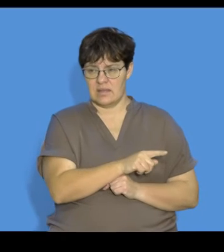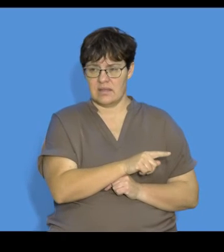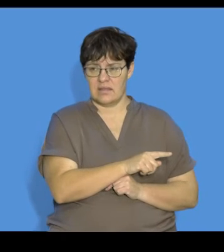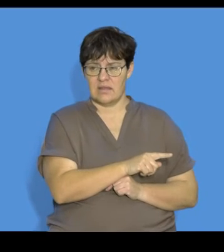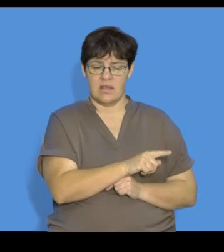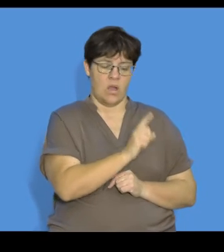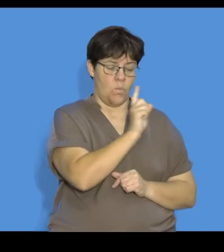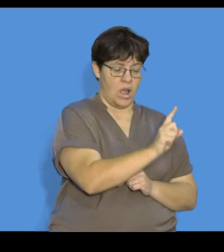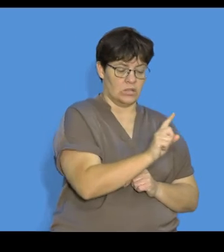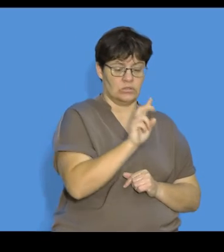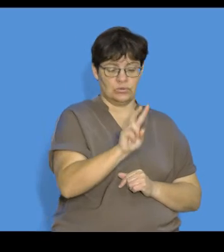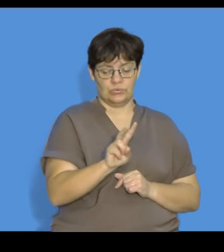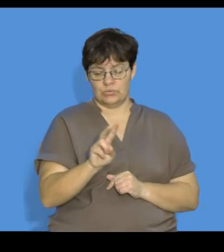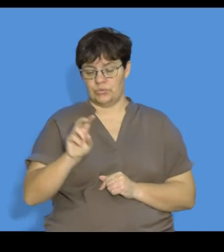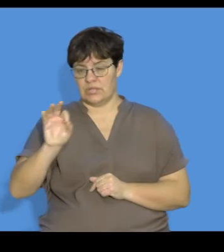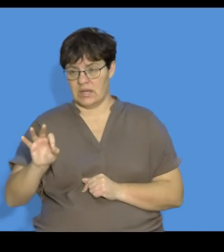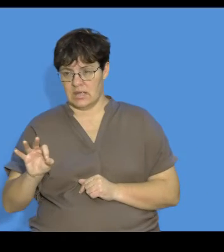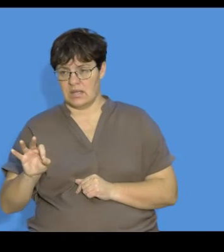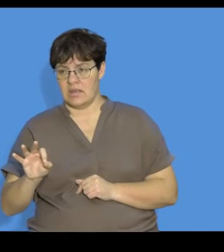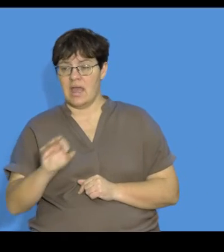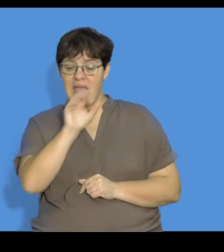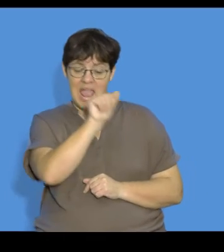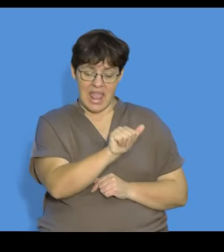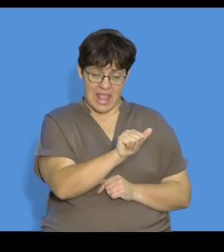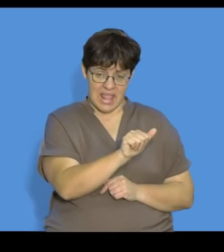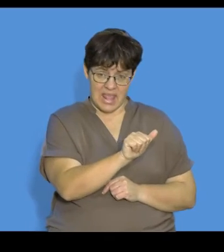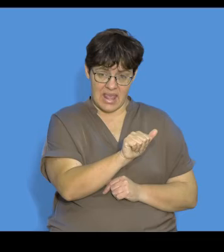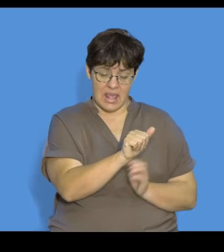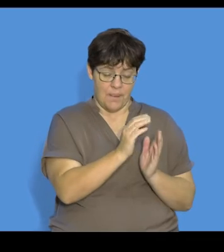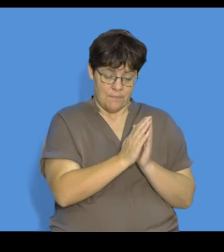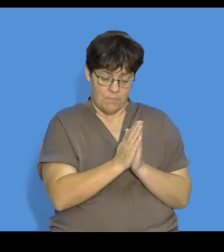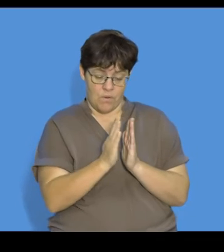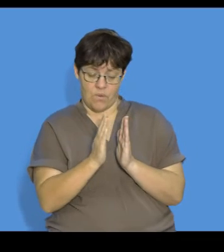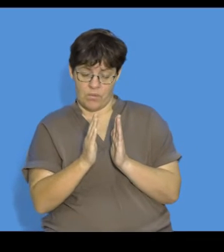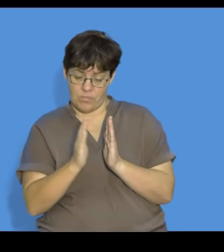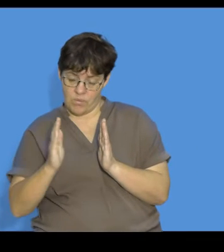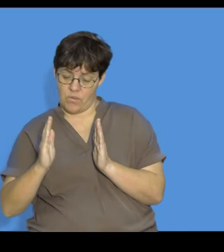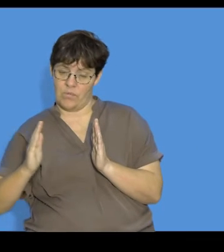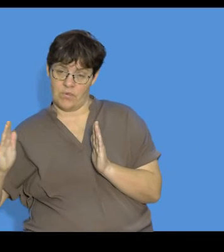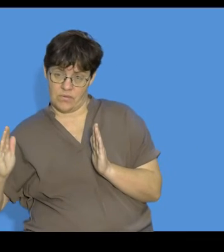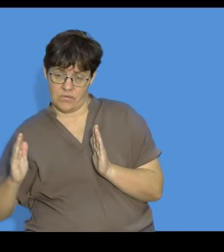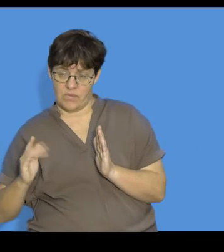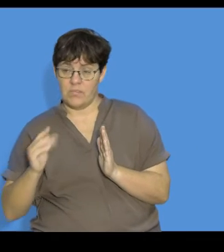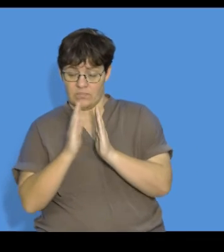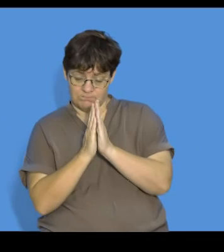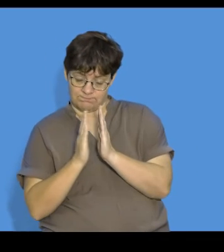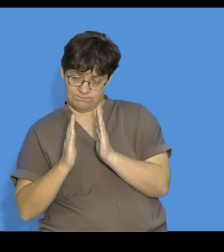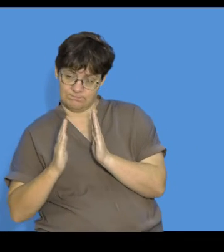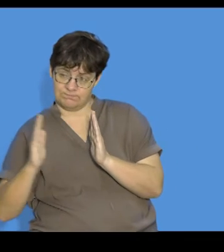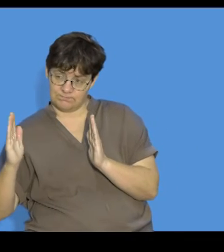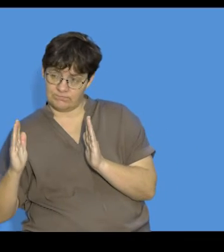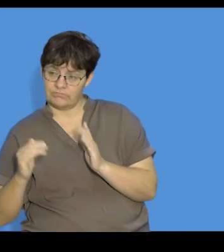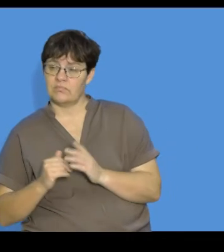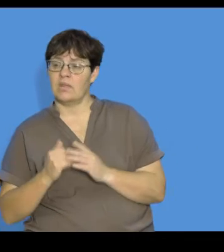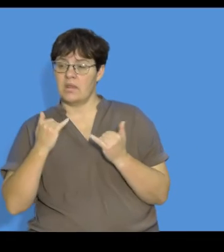we moved from left to right, the value of a was increasing. And as it was increasing,